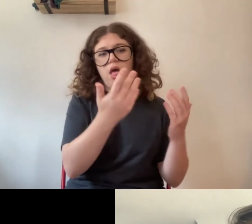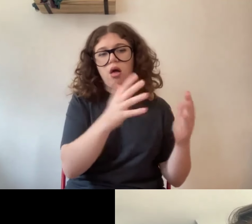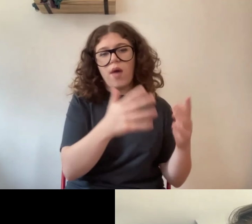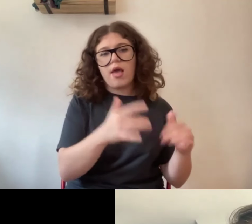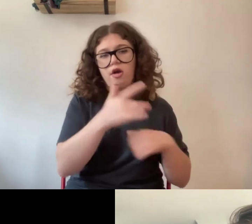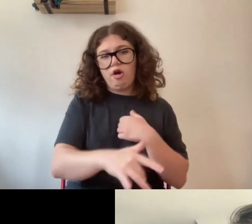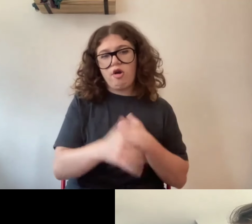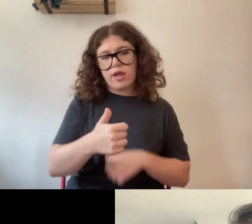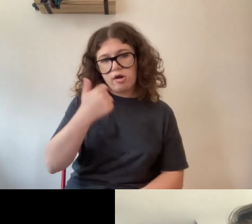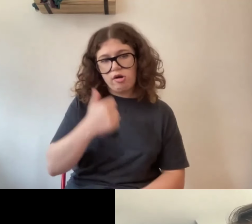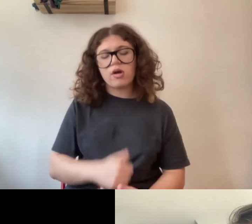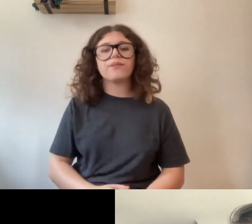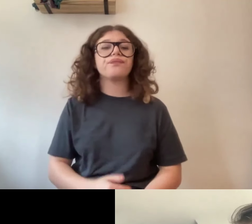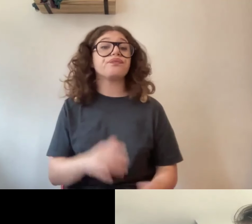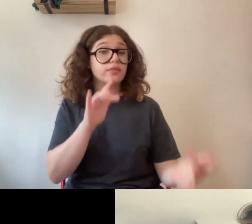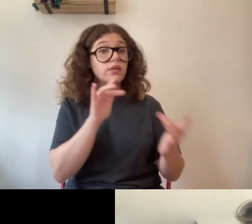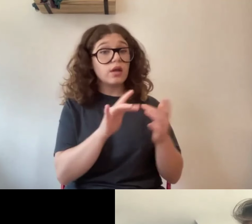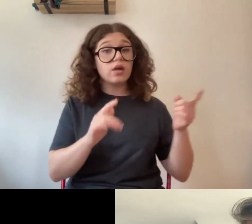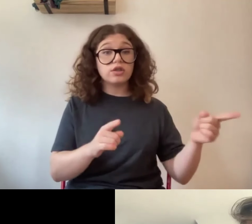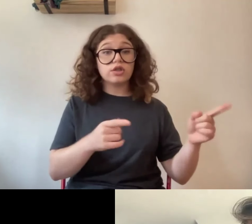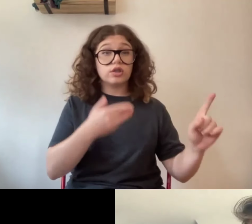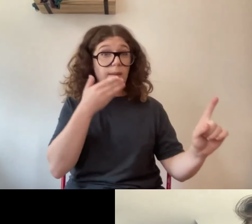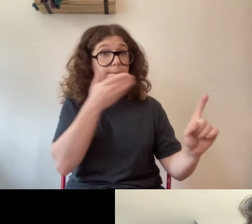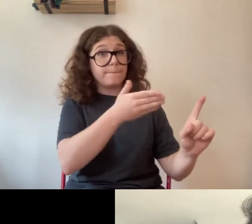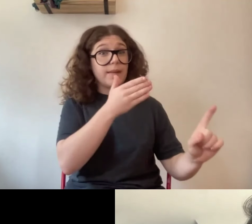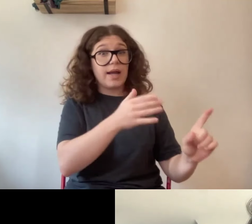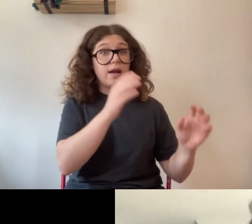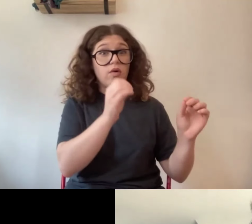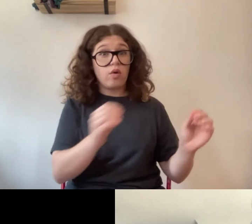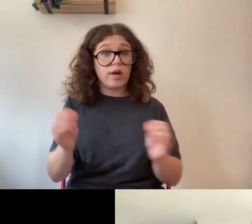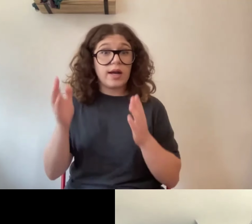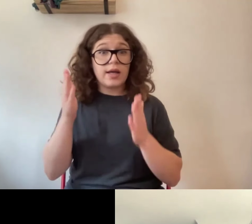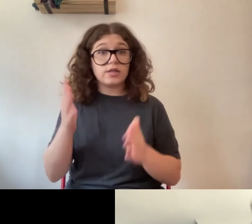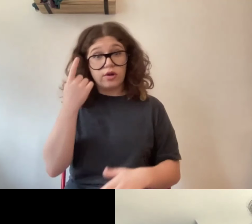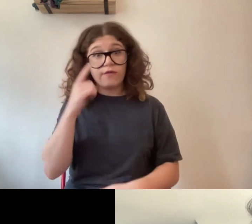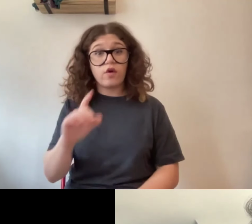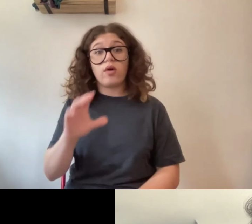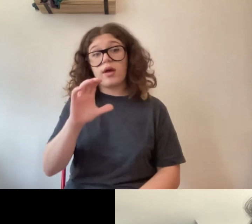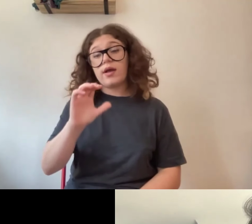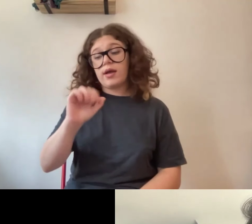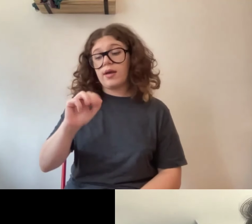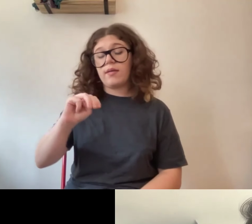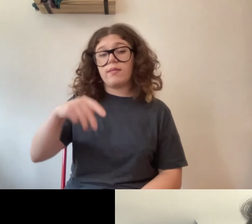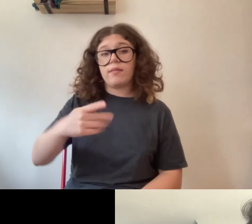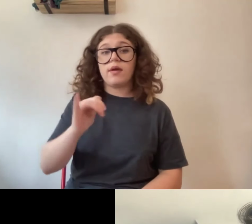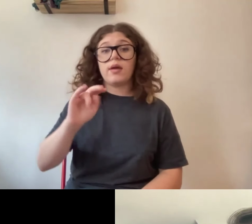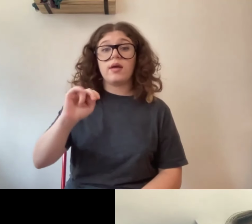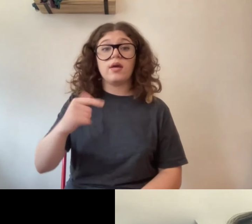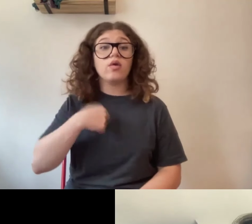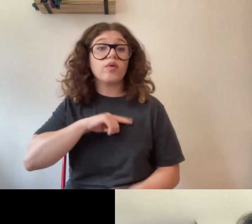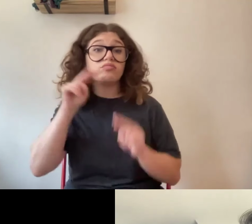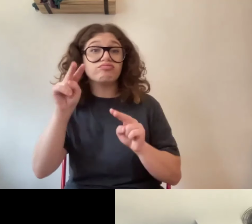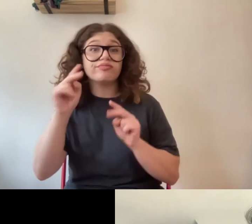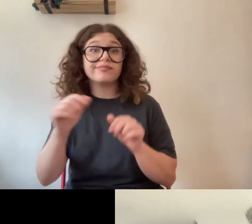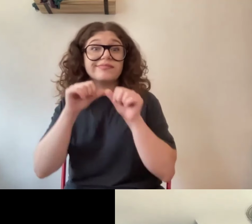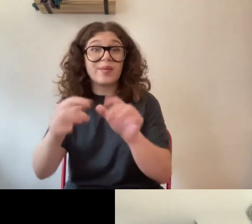feel free to contact Jocelyn, who's our main organizer for the campaign. And we look forward to staying in touch with you. Thanks, everyone. Have a